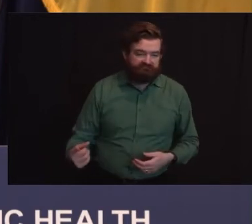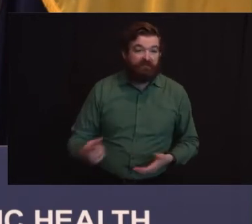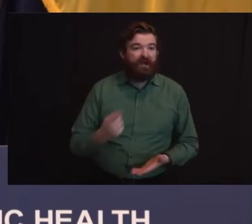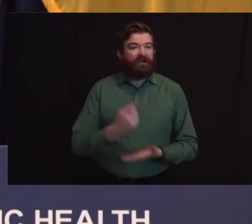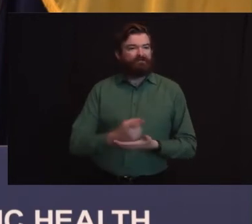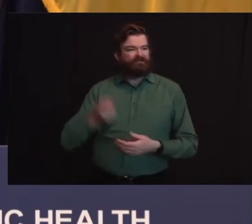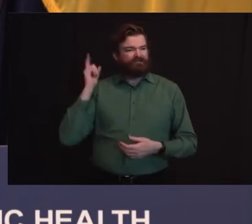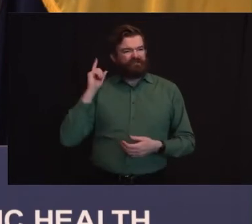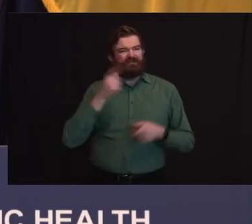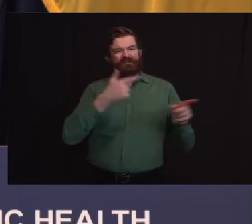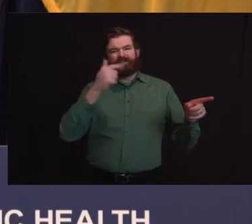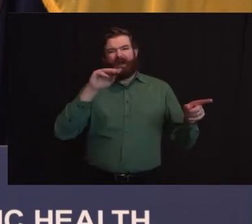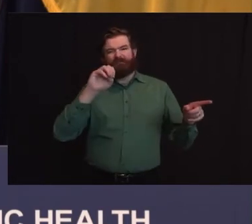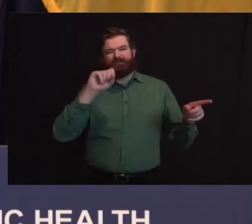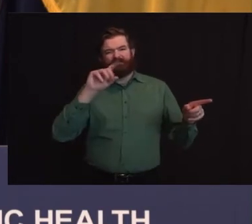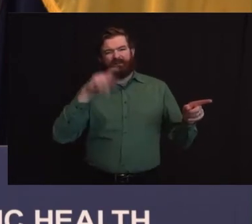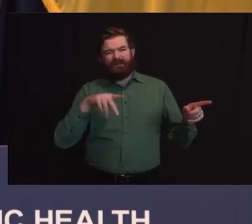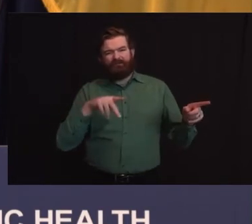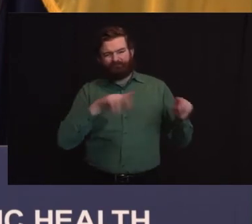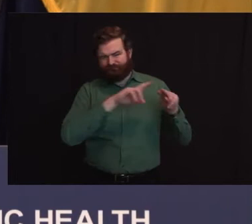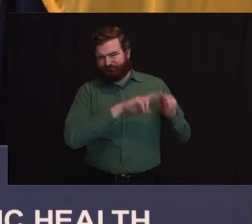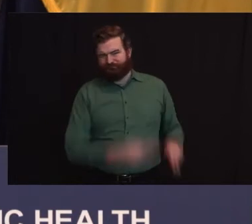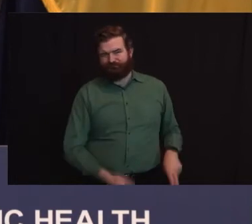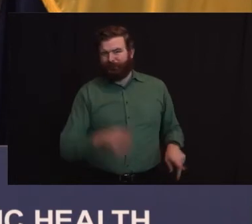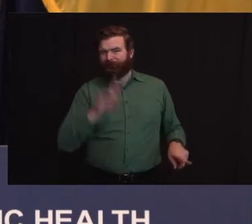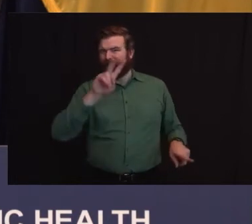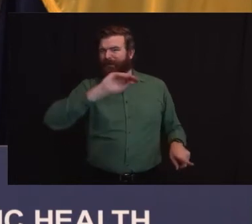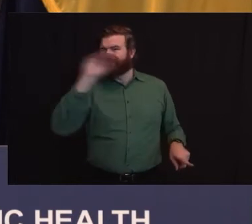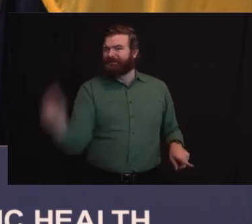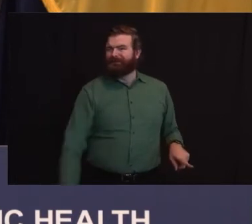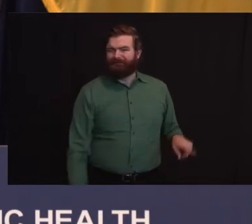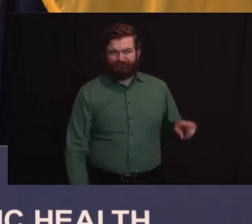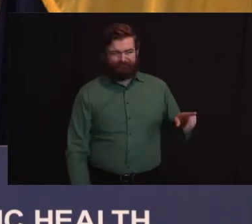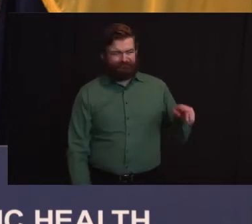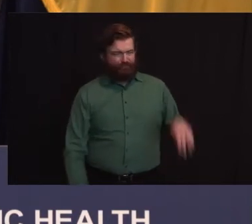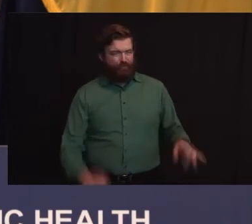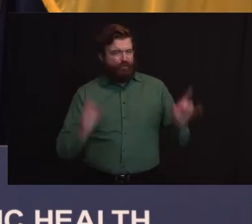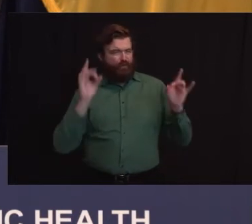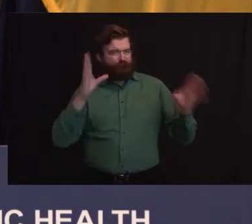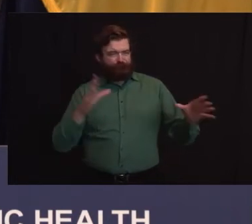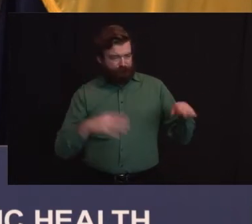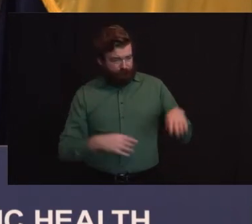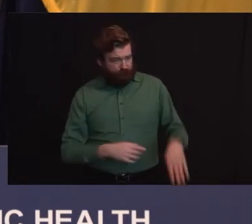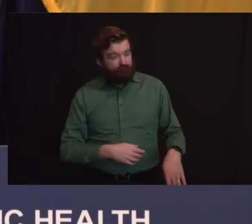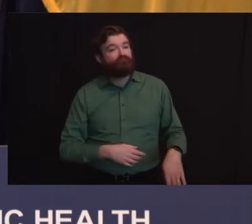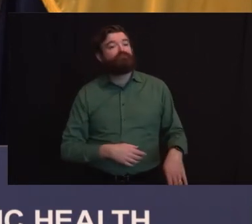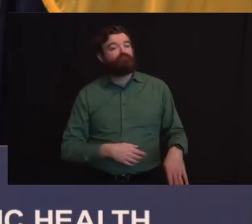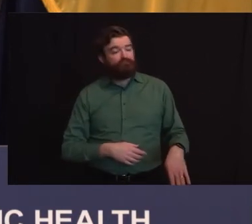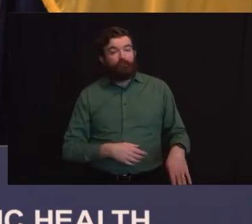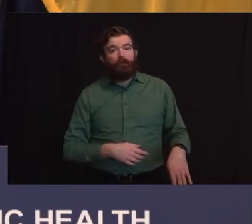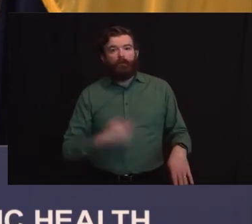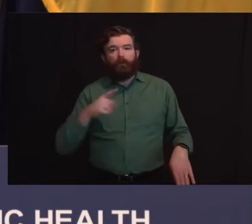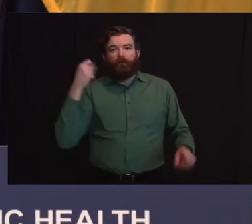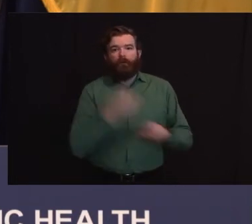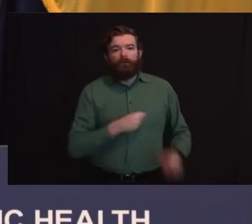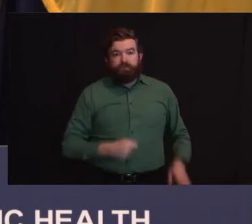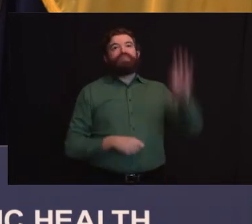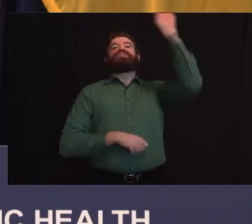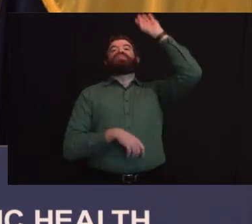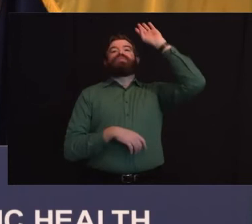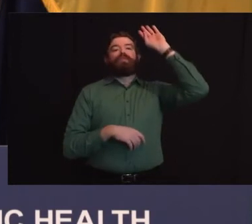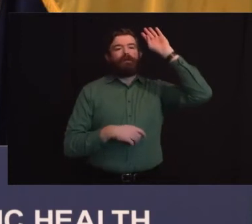44% yesterday, after going up many double digits percent. I do think